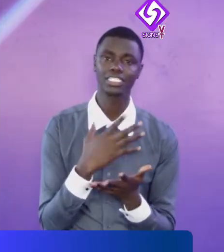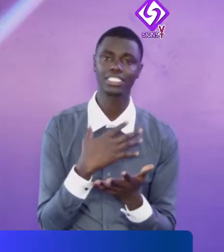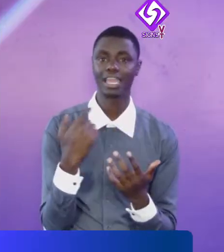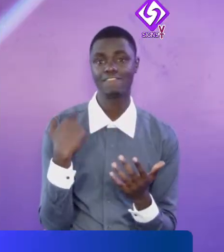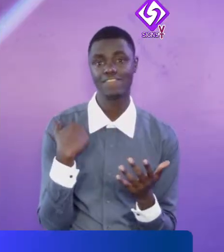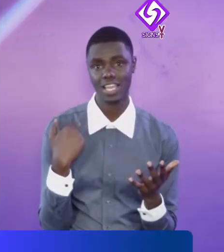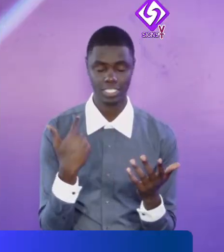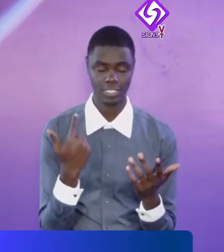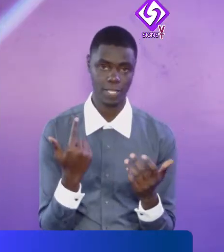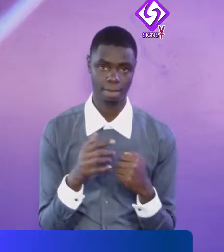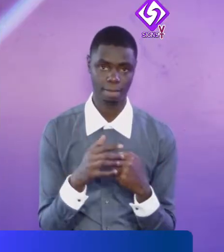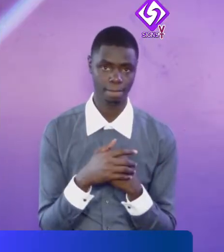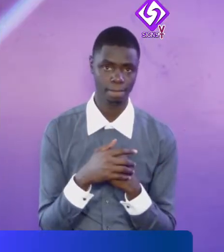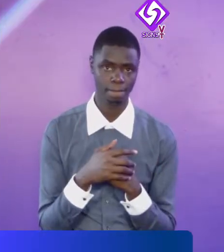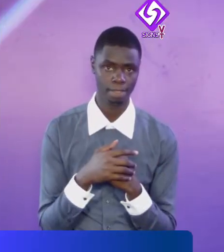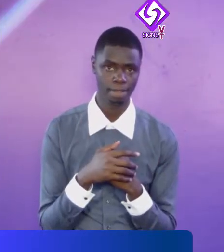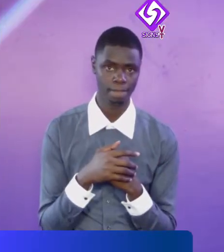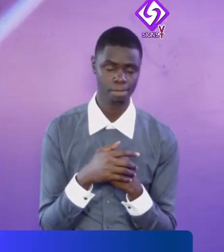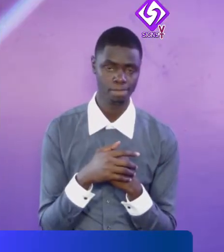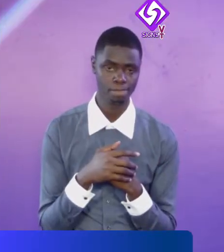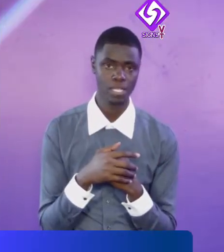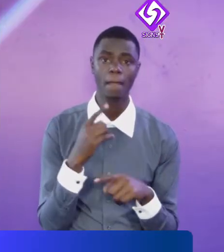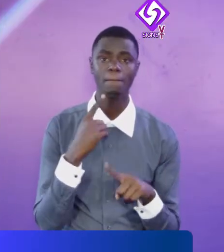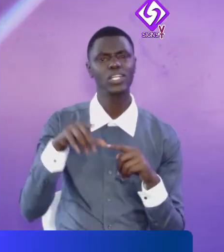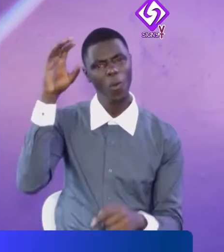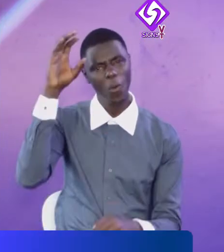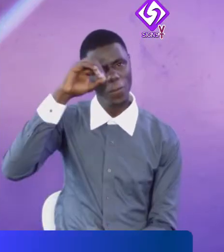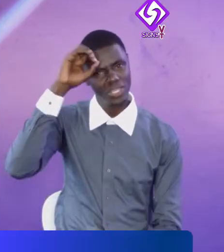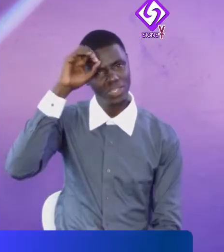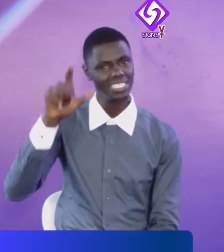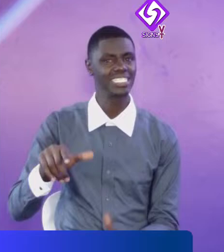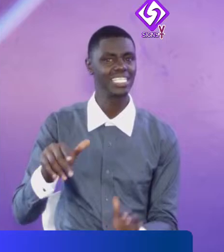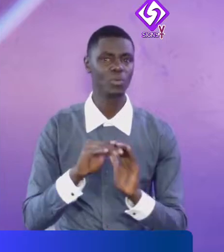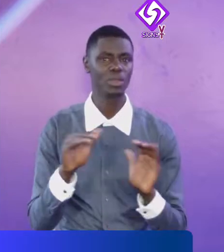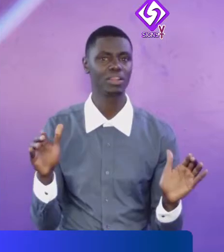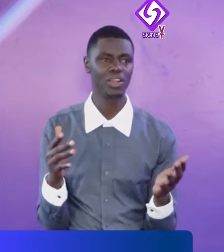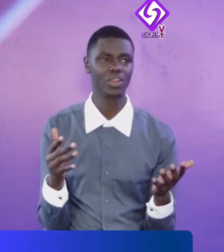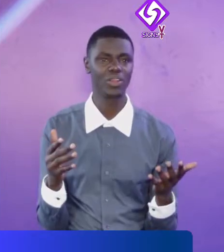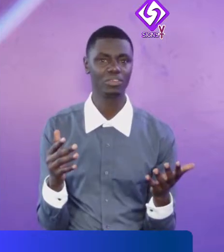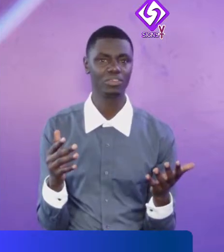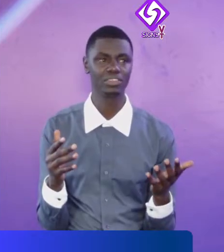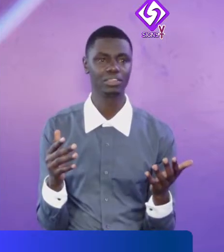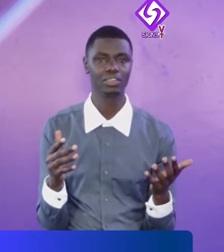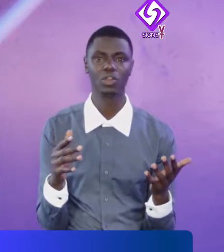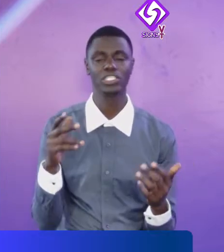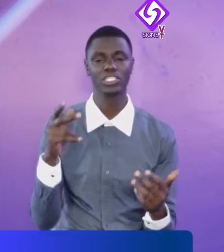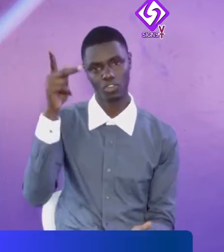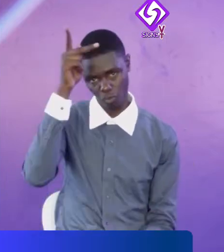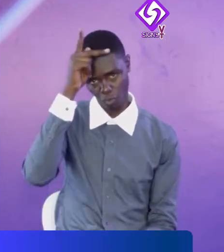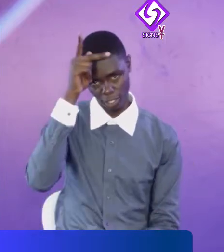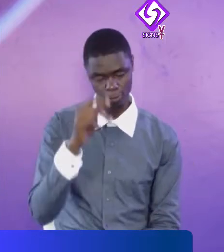it? But the opinion is the lowest level of knowledge. I don't have to go to all levels of knowledge. Yeah.